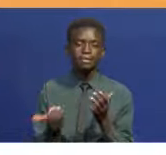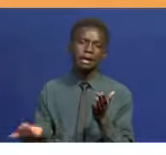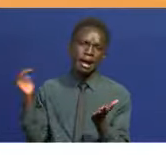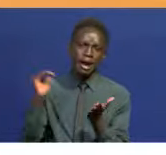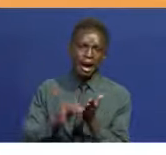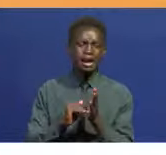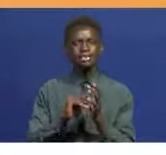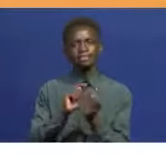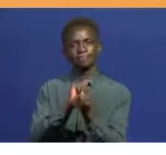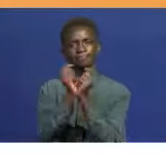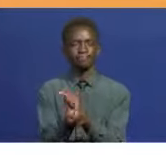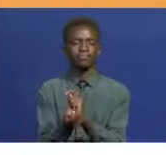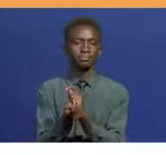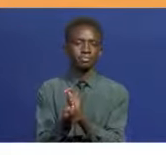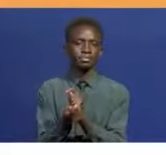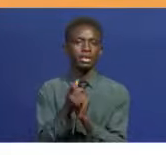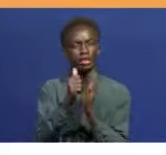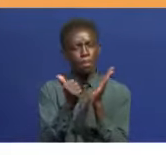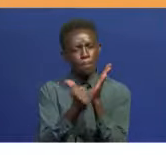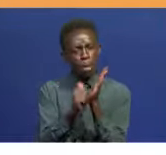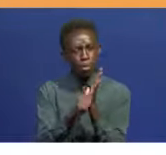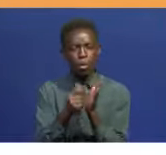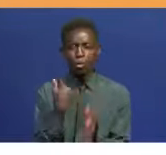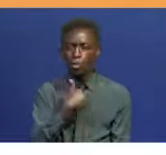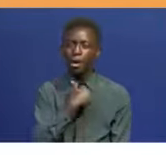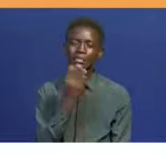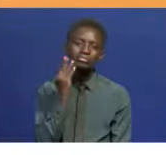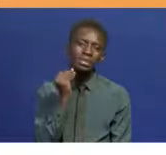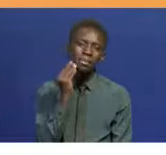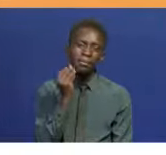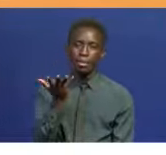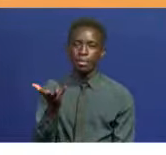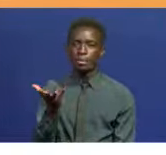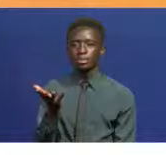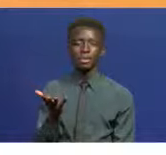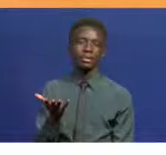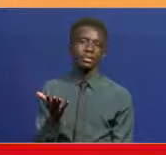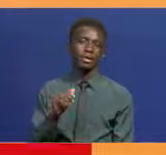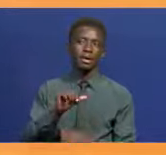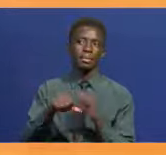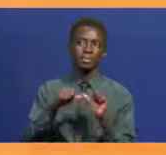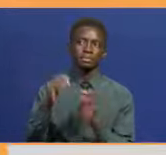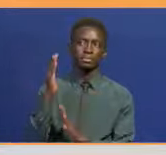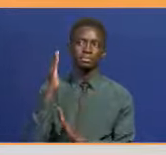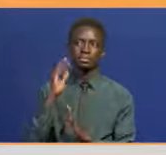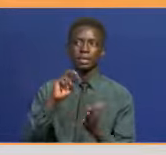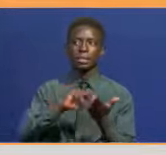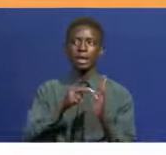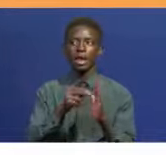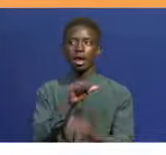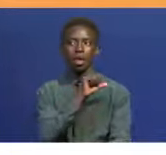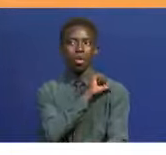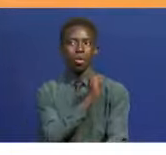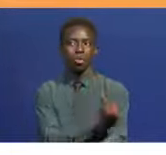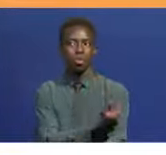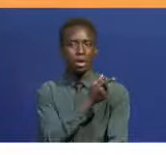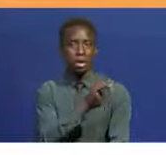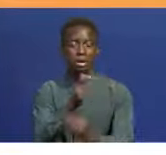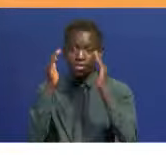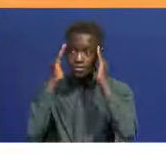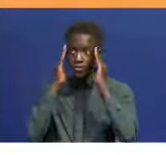exactly what we are facing in the industry right now. And that is why I said the authority should not only start looking at, focus on the